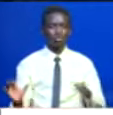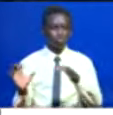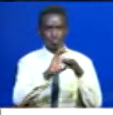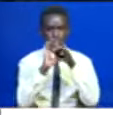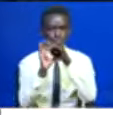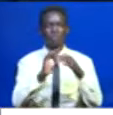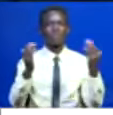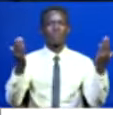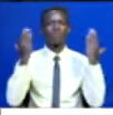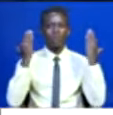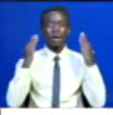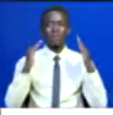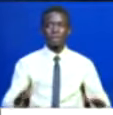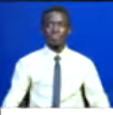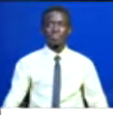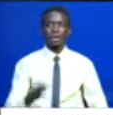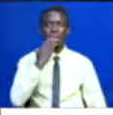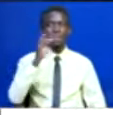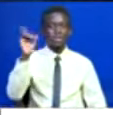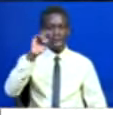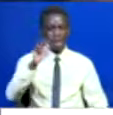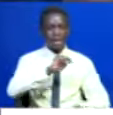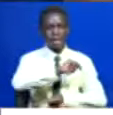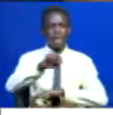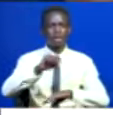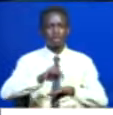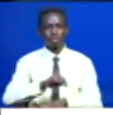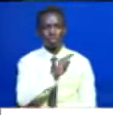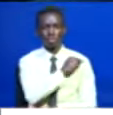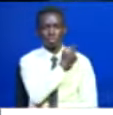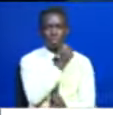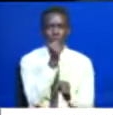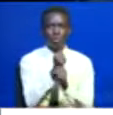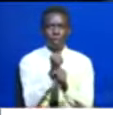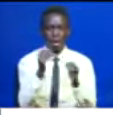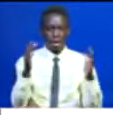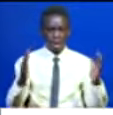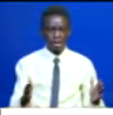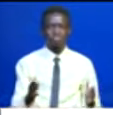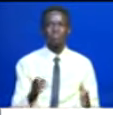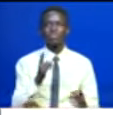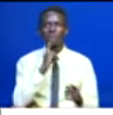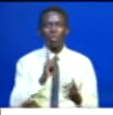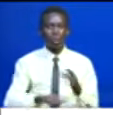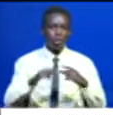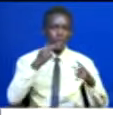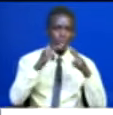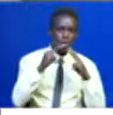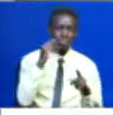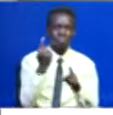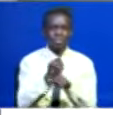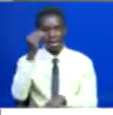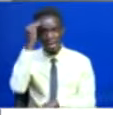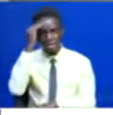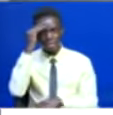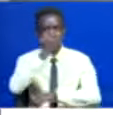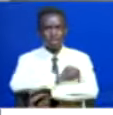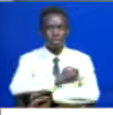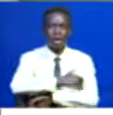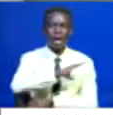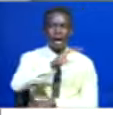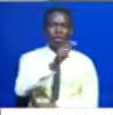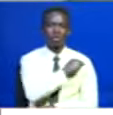Kenyatta National Hospital workers allied to the Kenya Union of Domestic Hotels, Betting, Educational Institutions and Hospital